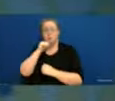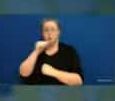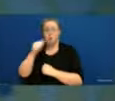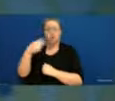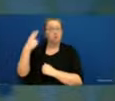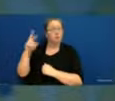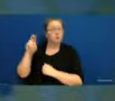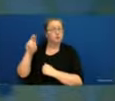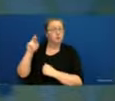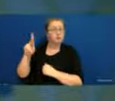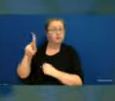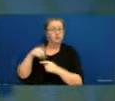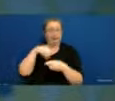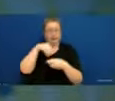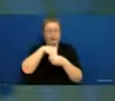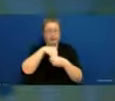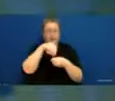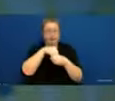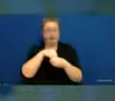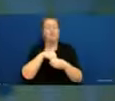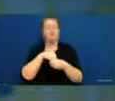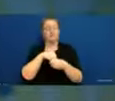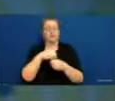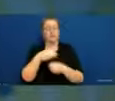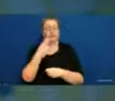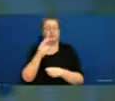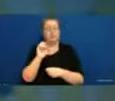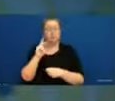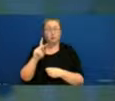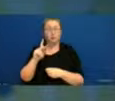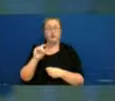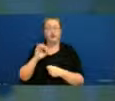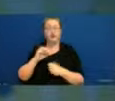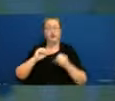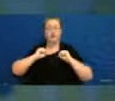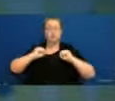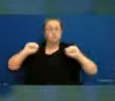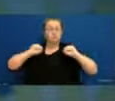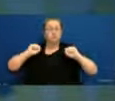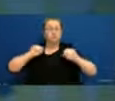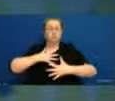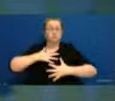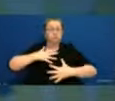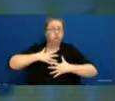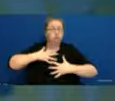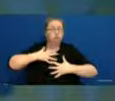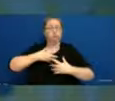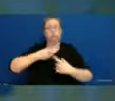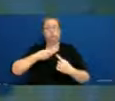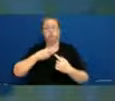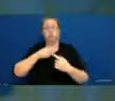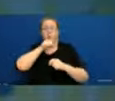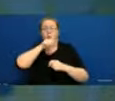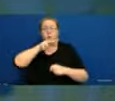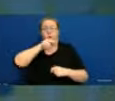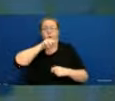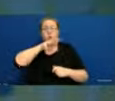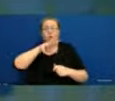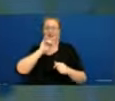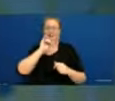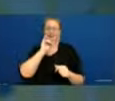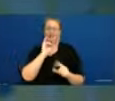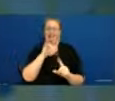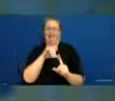you're exerting, when you're exercising and breathing heavily, that is more risky than when you're doing quiet